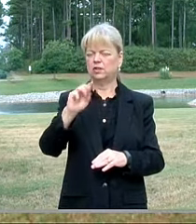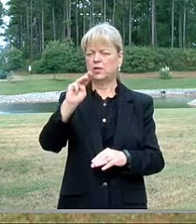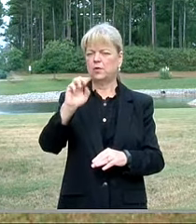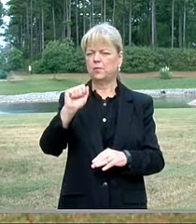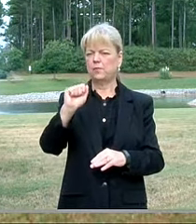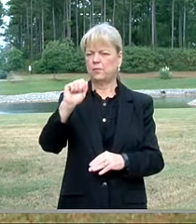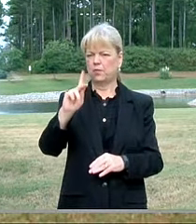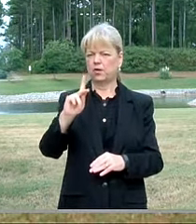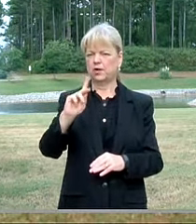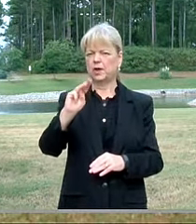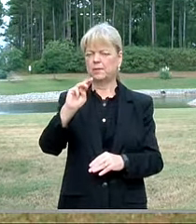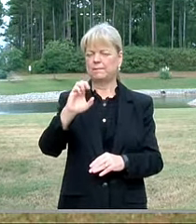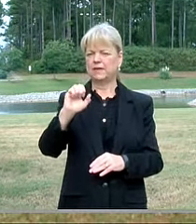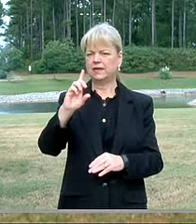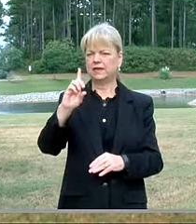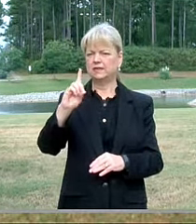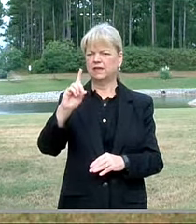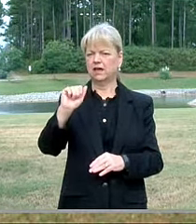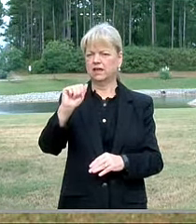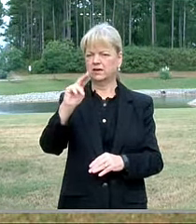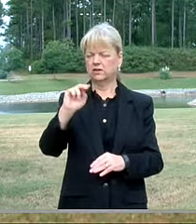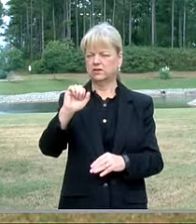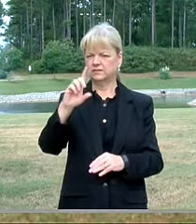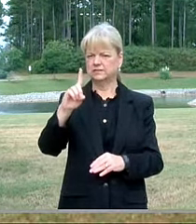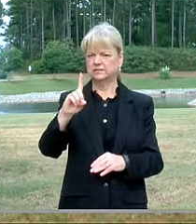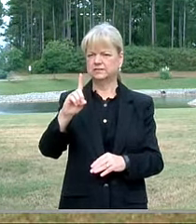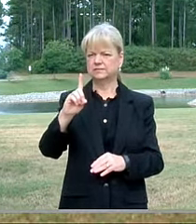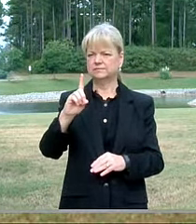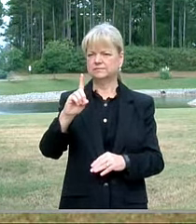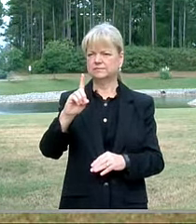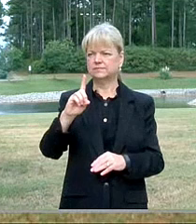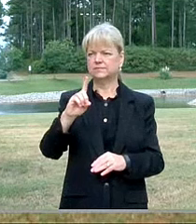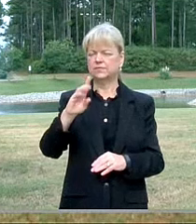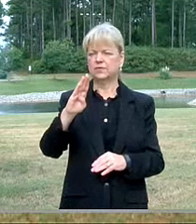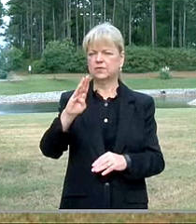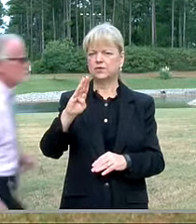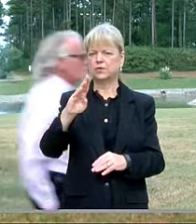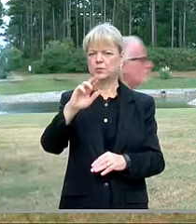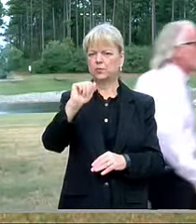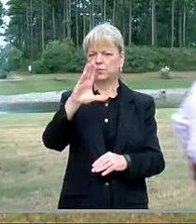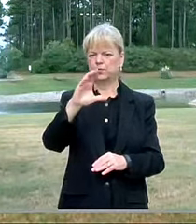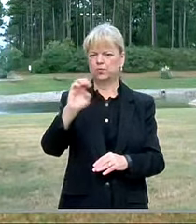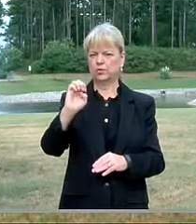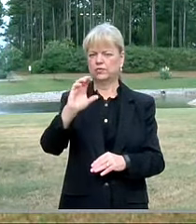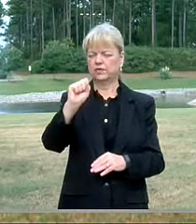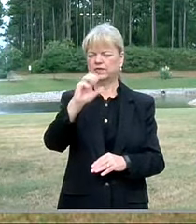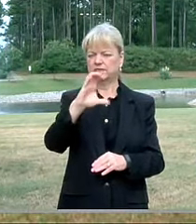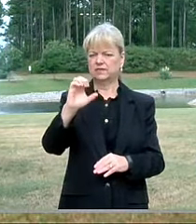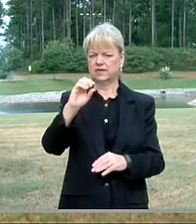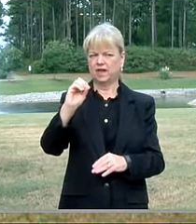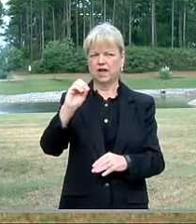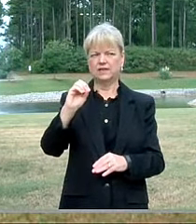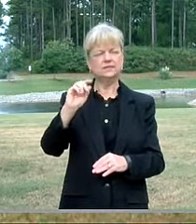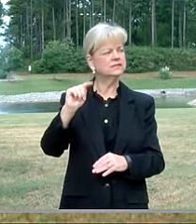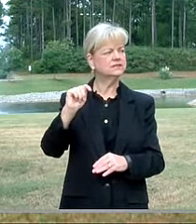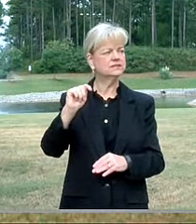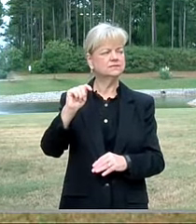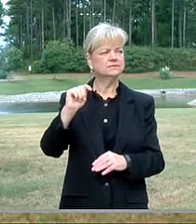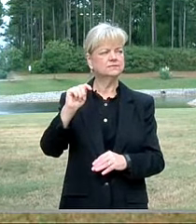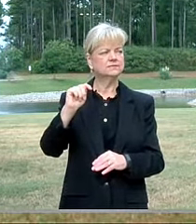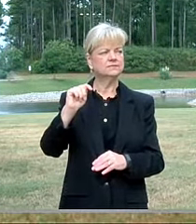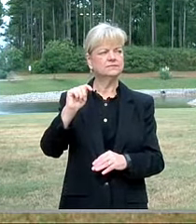McDonald, U.S. Army retired. Major General Bruce Scott, U.S. Army retired. Former Deputy of the Commanding